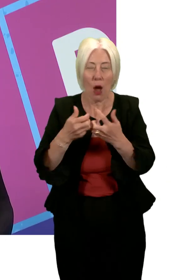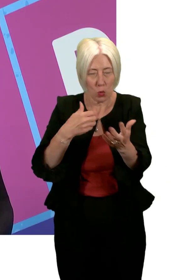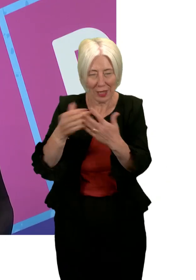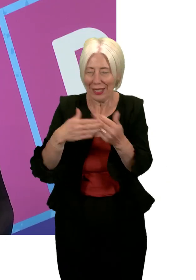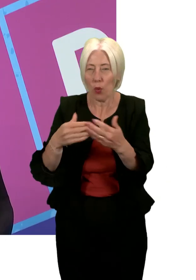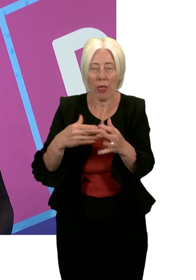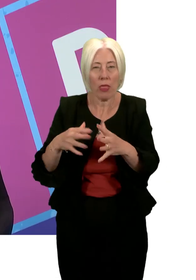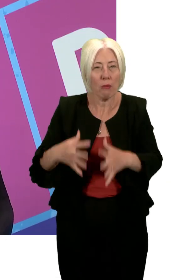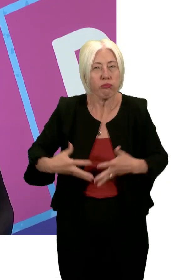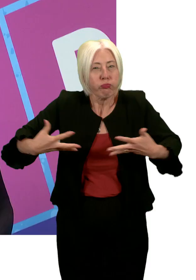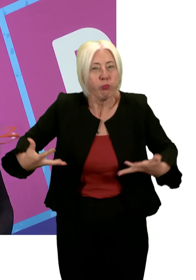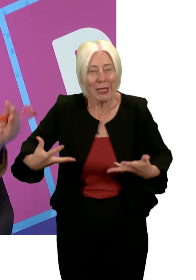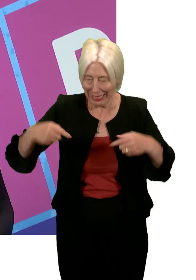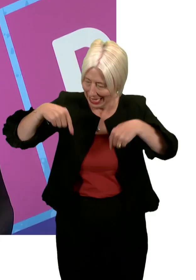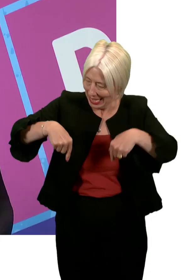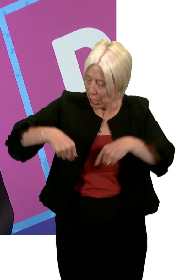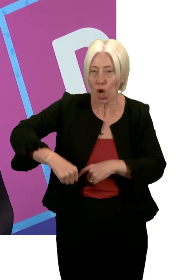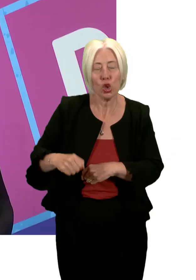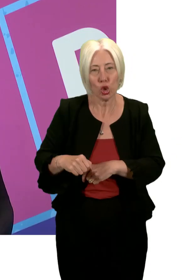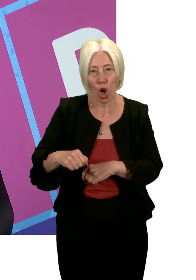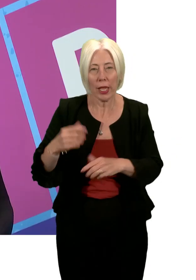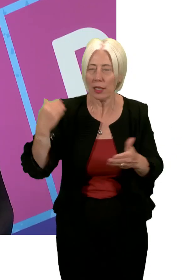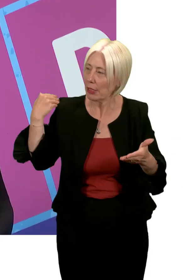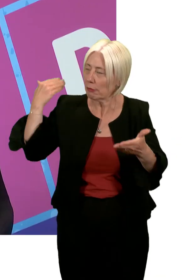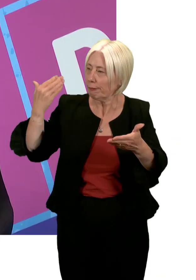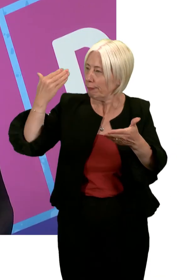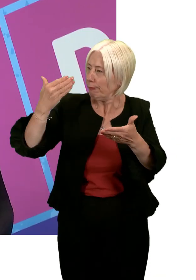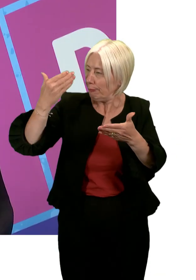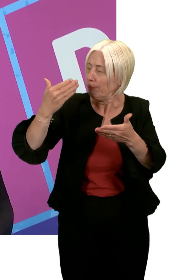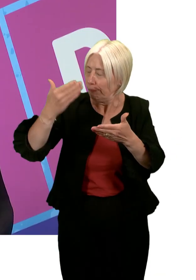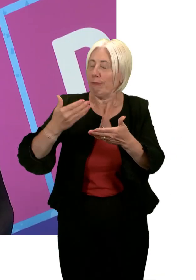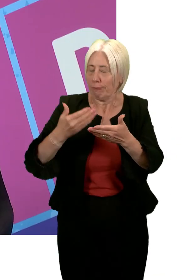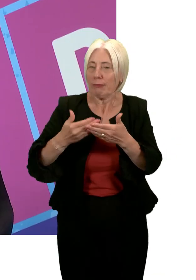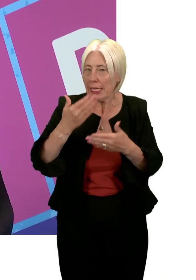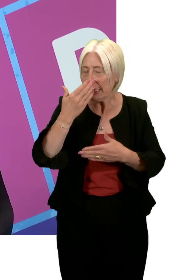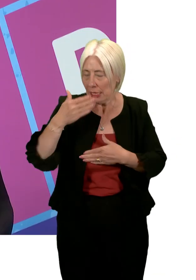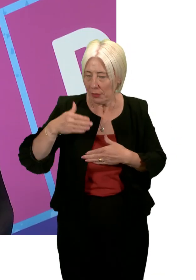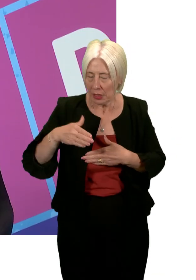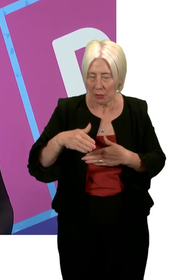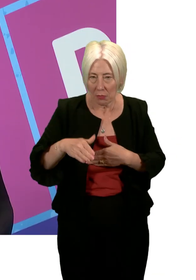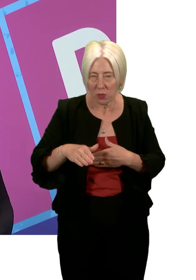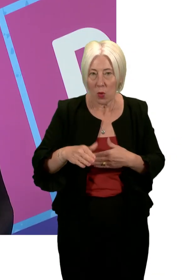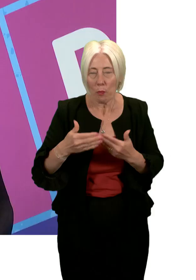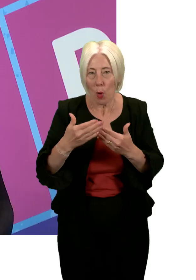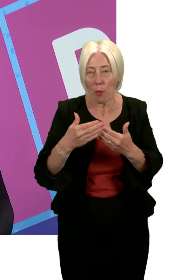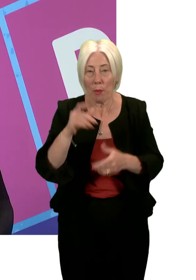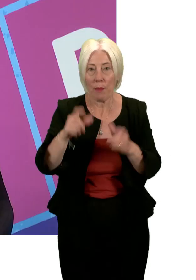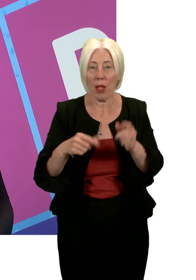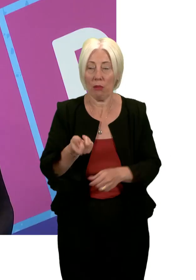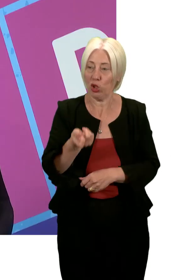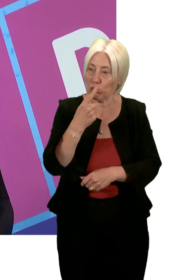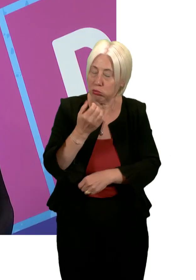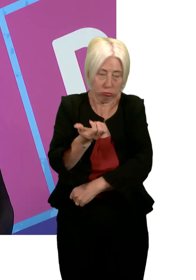in Scotland. You know, over the recent years, there has been a growing trend in using weight loss drugs,